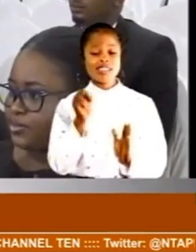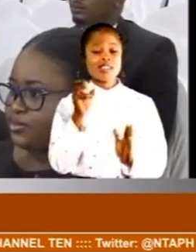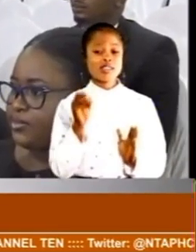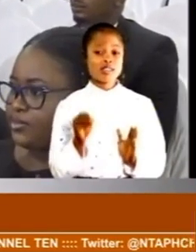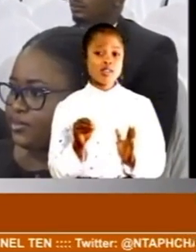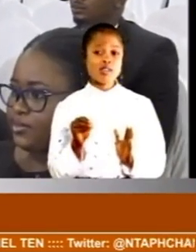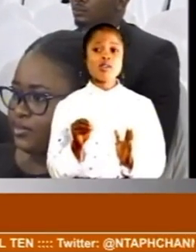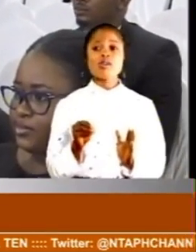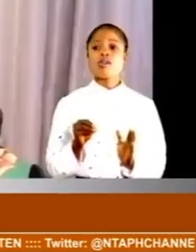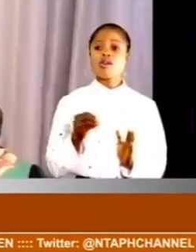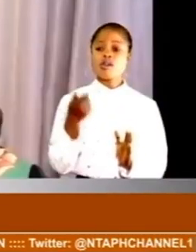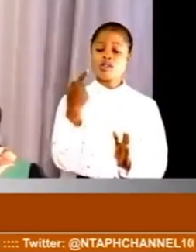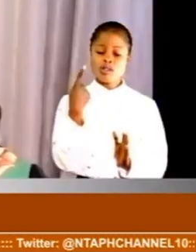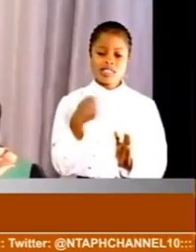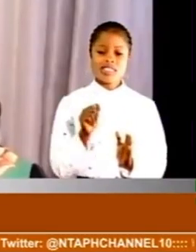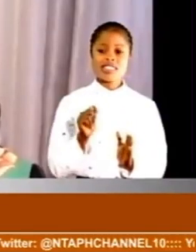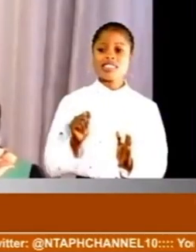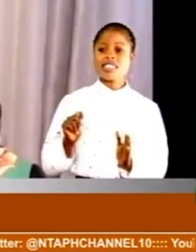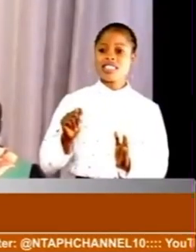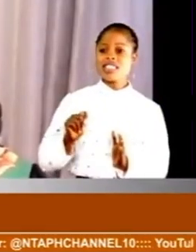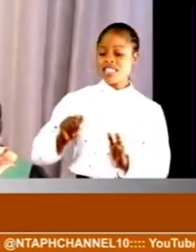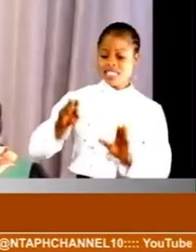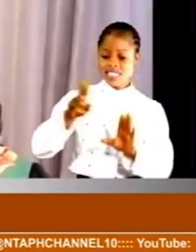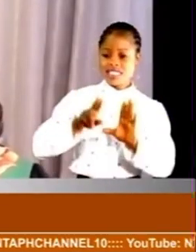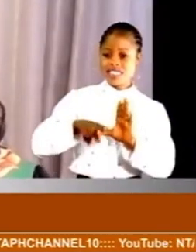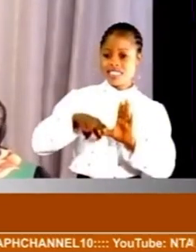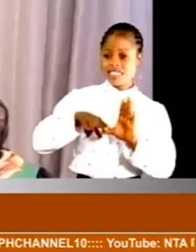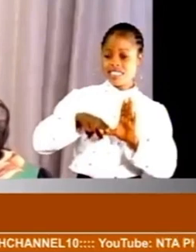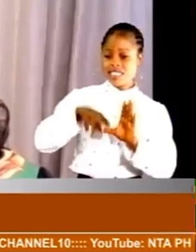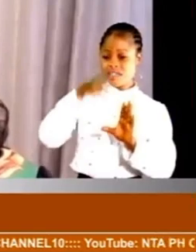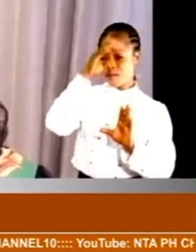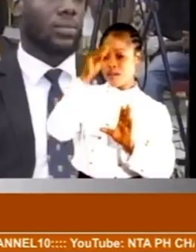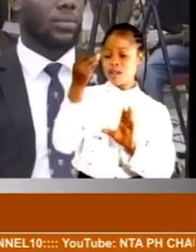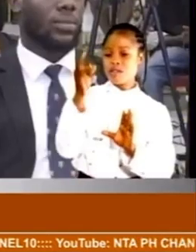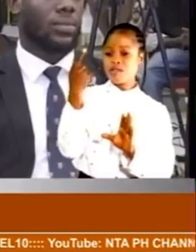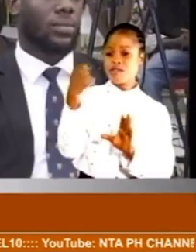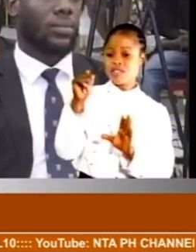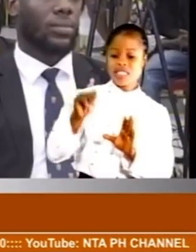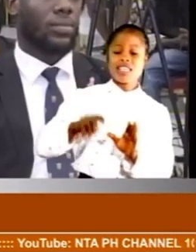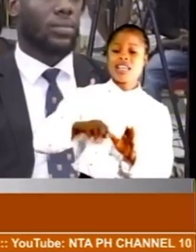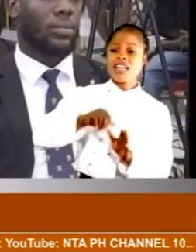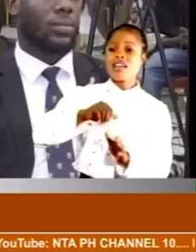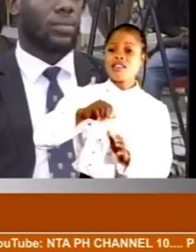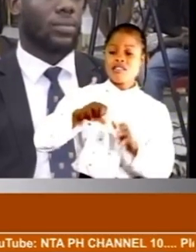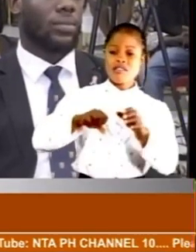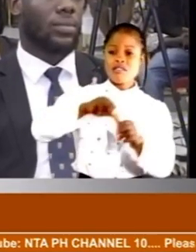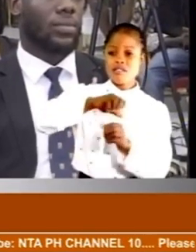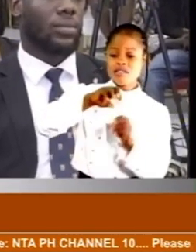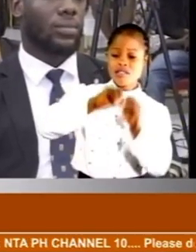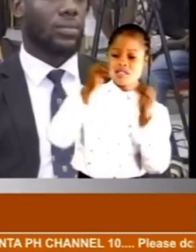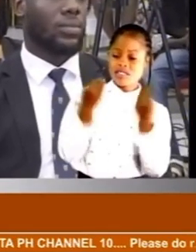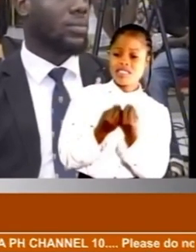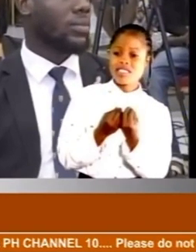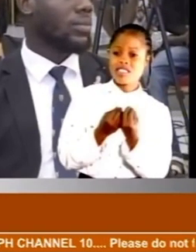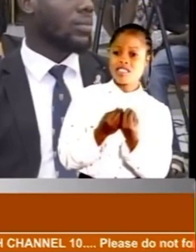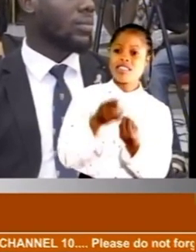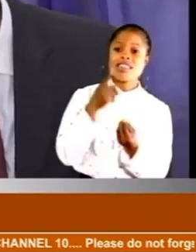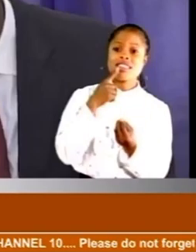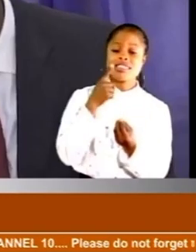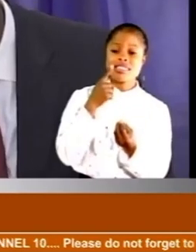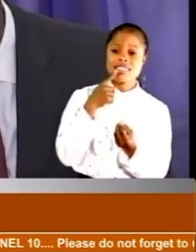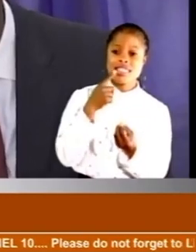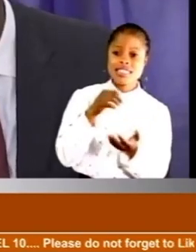Chairman of the Foundation, Dr. Sienye Obi Lulu-Briggs, says the program targets to provide a helping